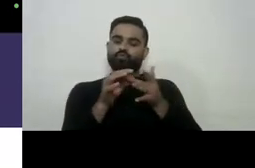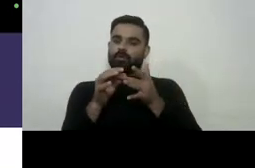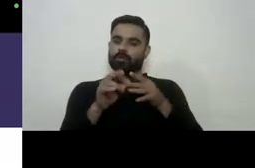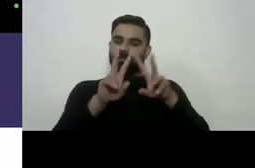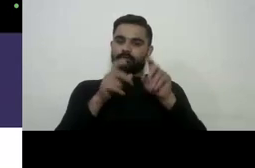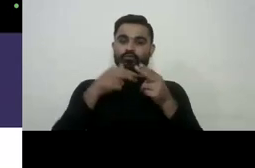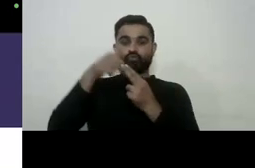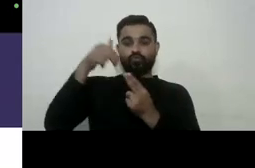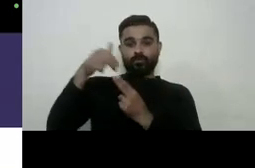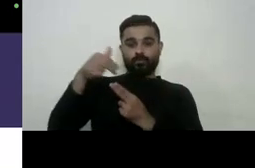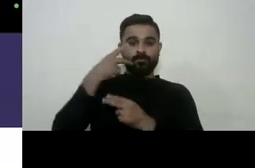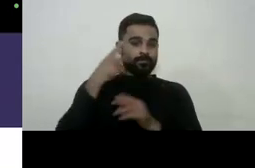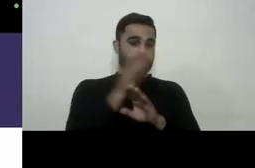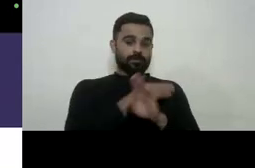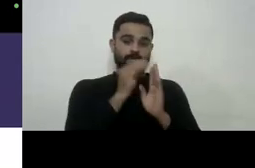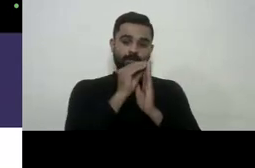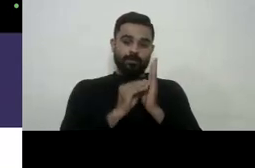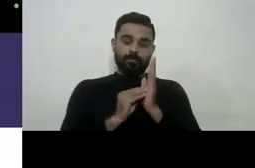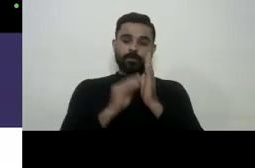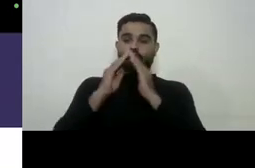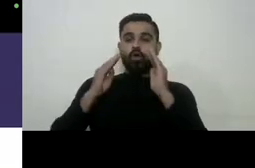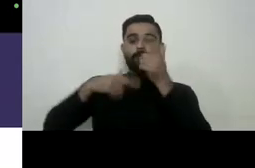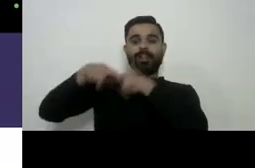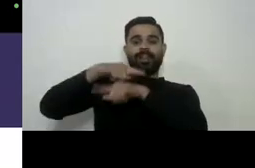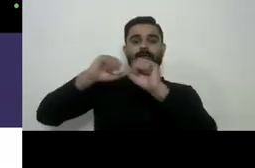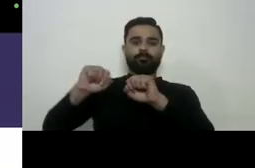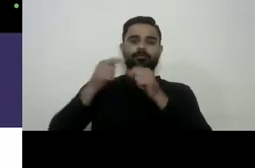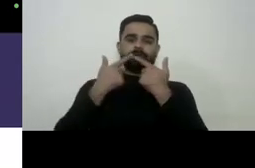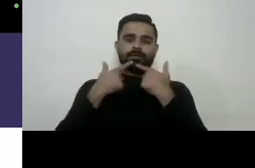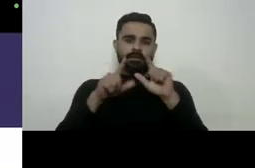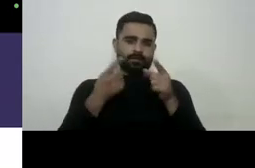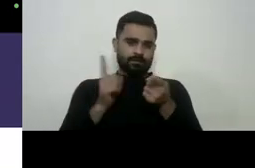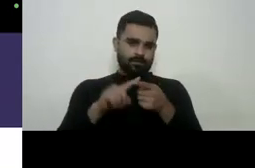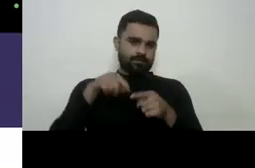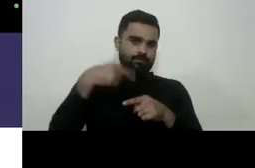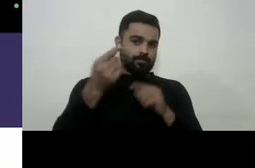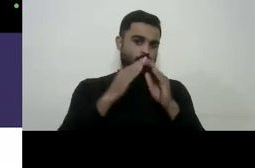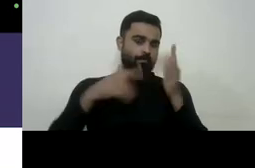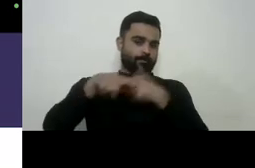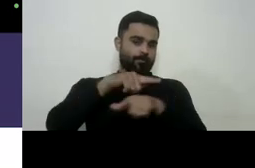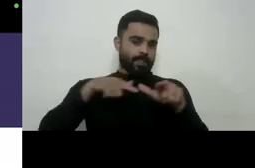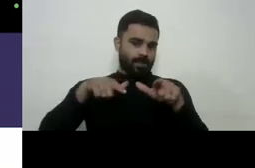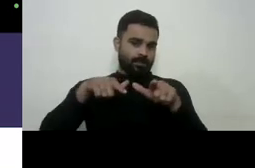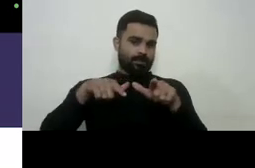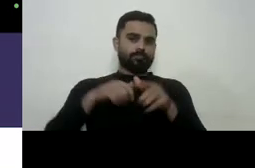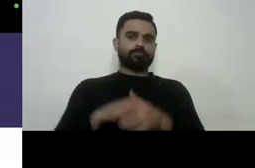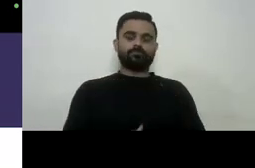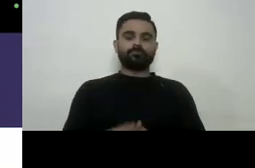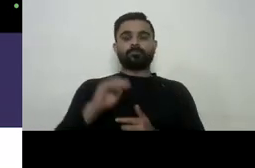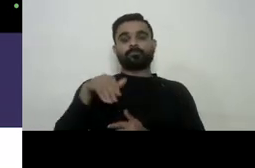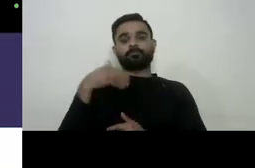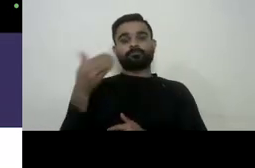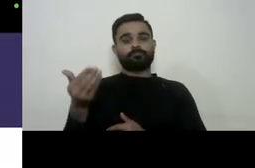of the story, which I just mentioned, in their home languages. So allow this to happen in their home languages. And